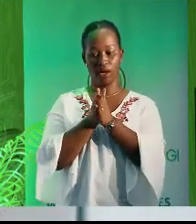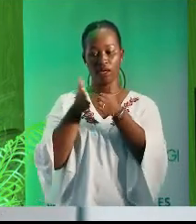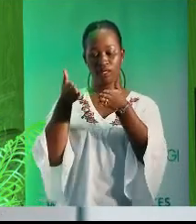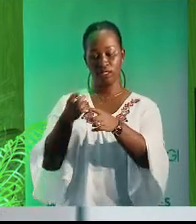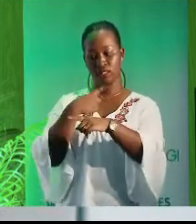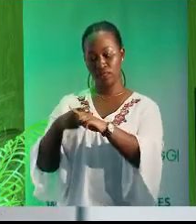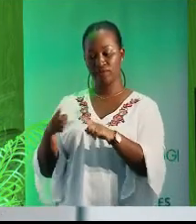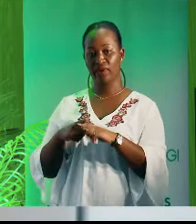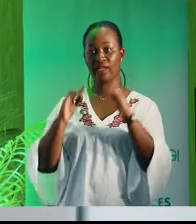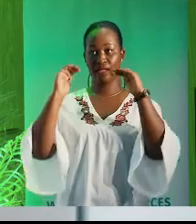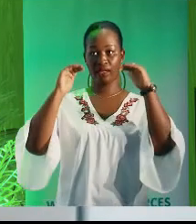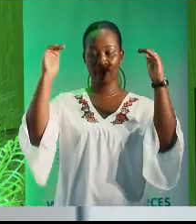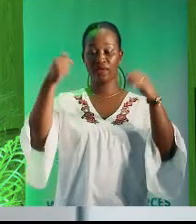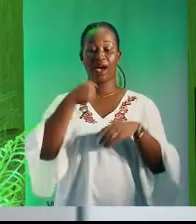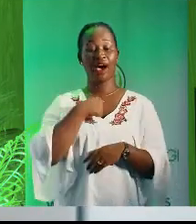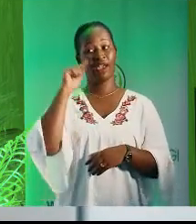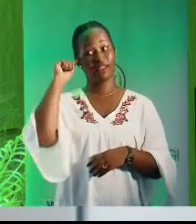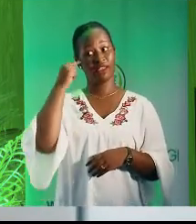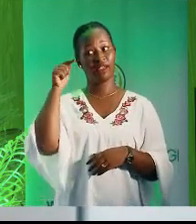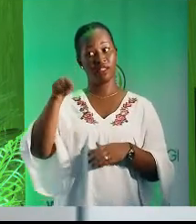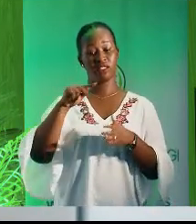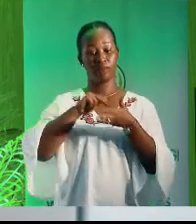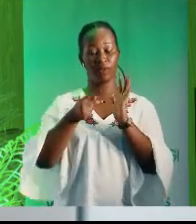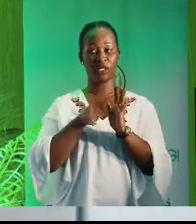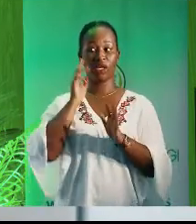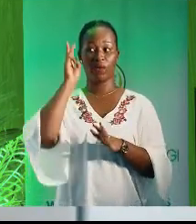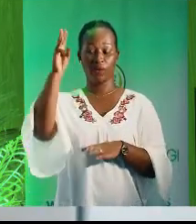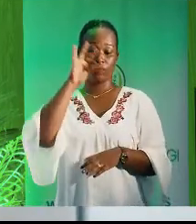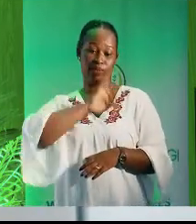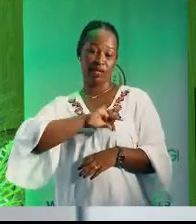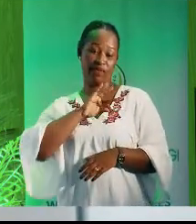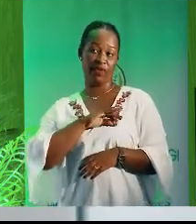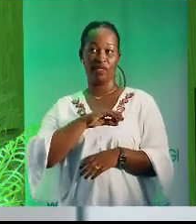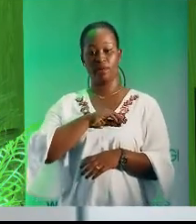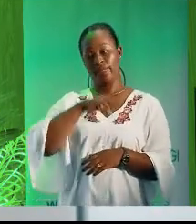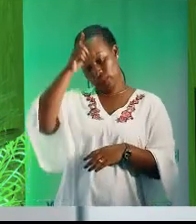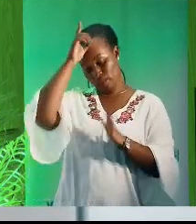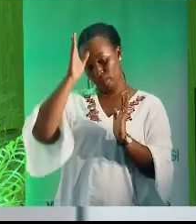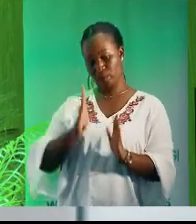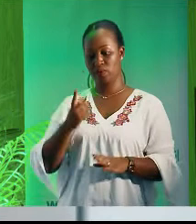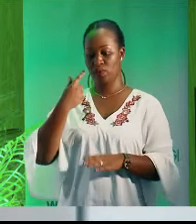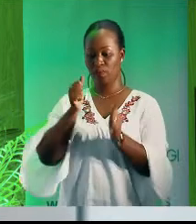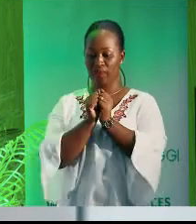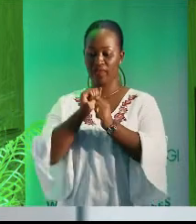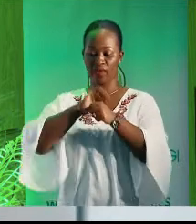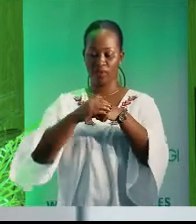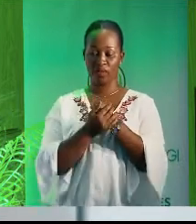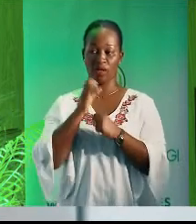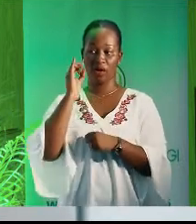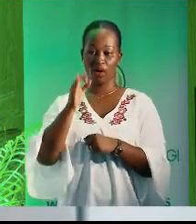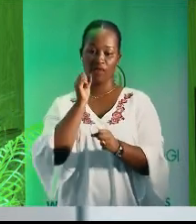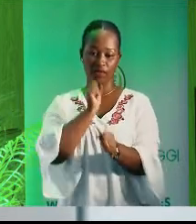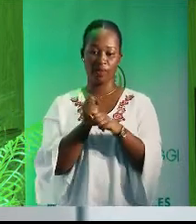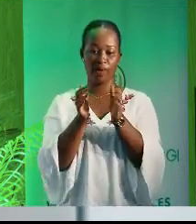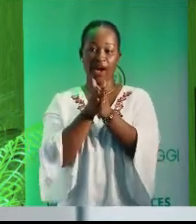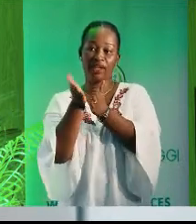So I think this project will benefit the population with the creation of jobs and services by promoting access